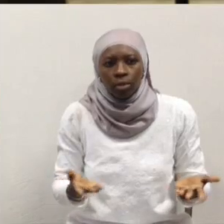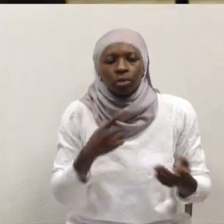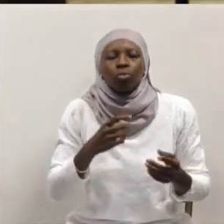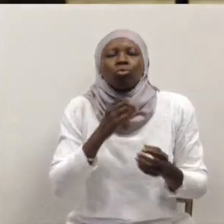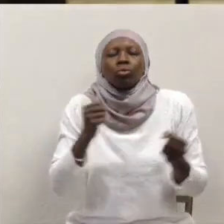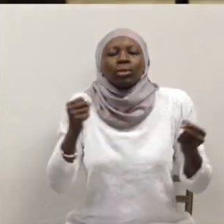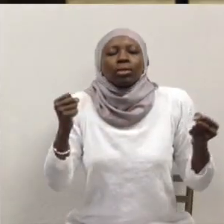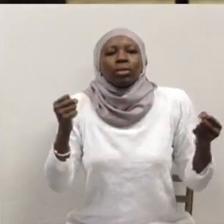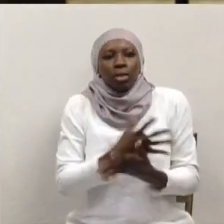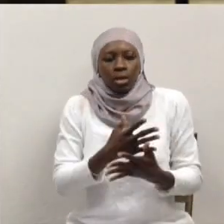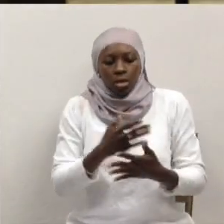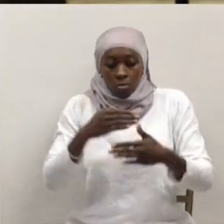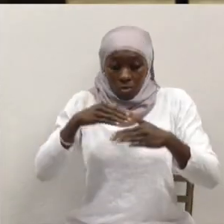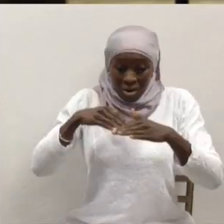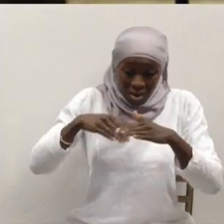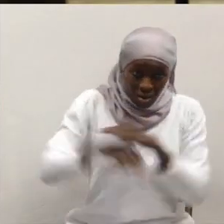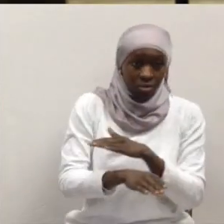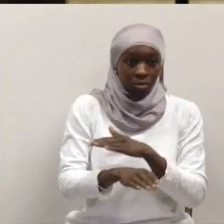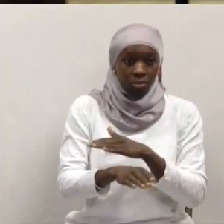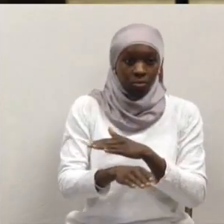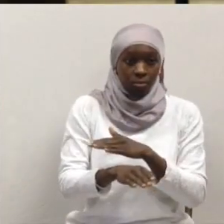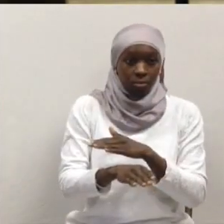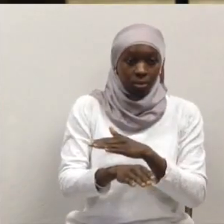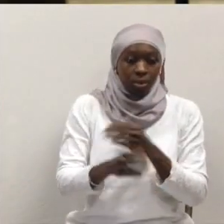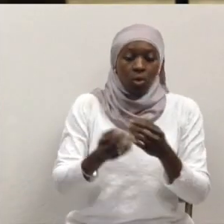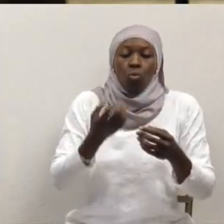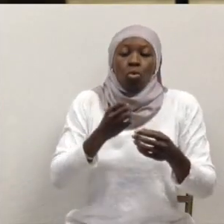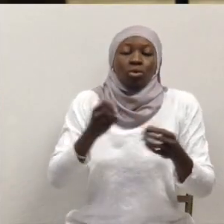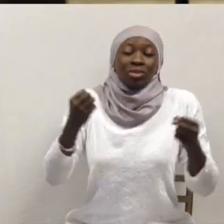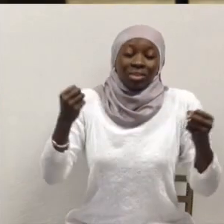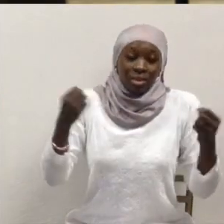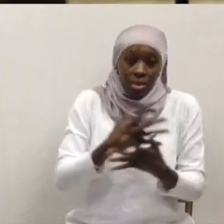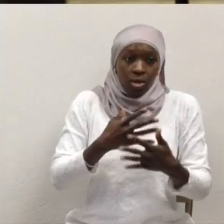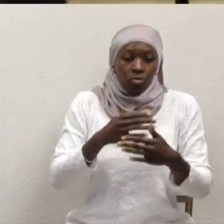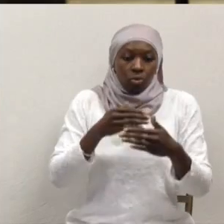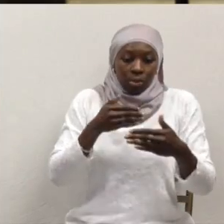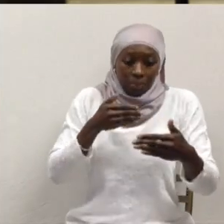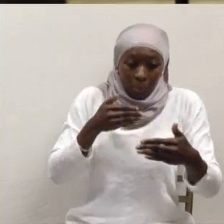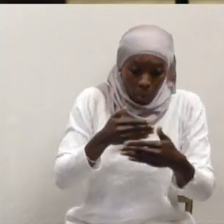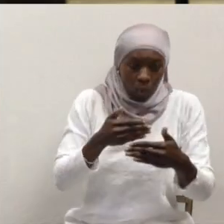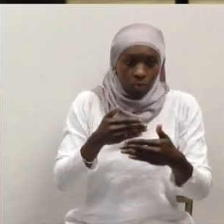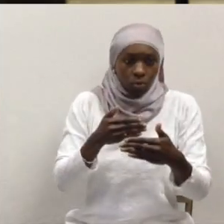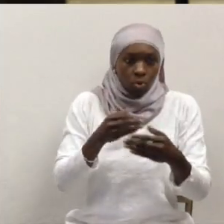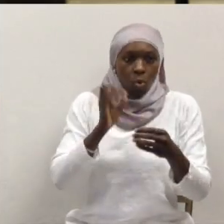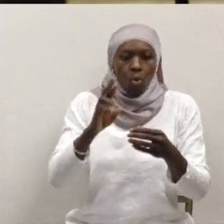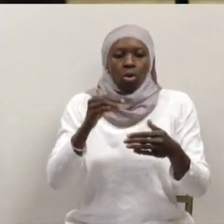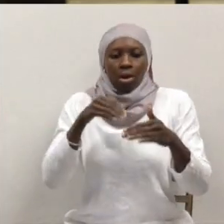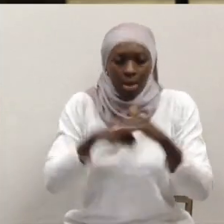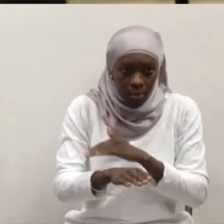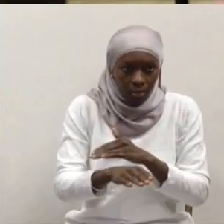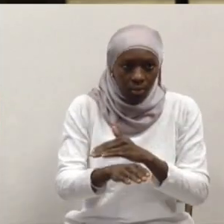of Jerusalem to dare come close or enter. Until in the discussion, they tell